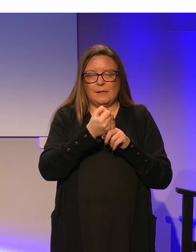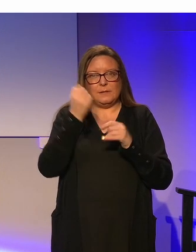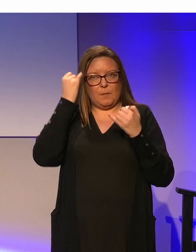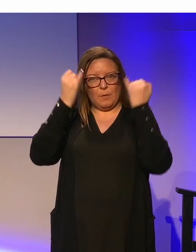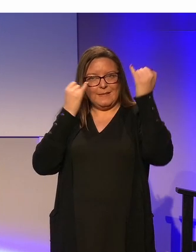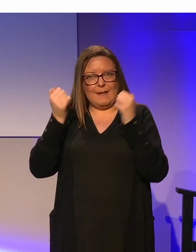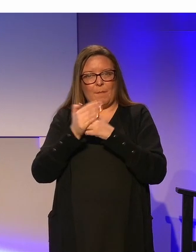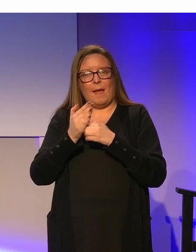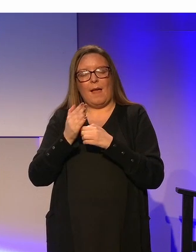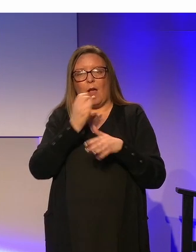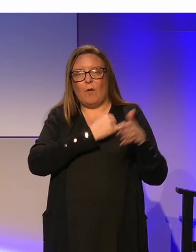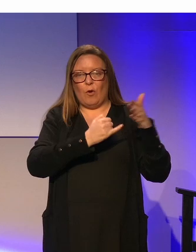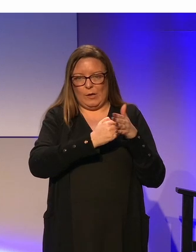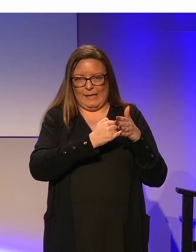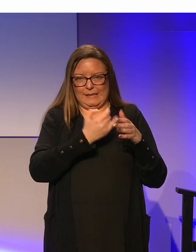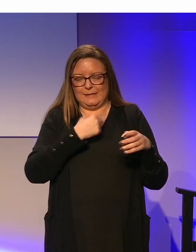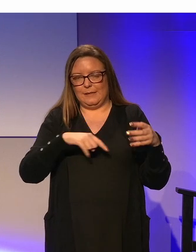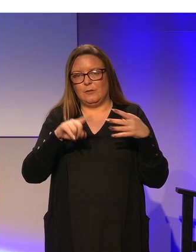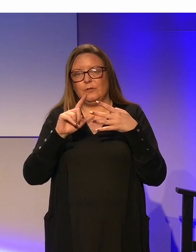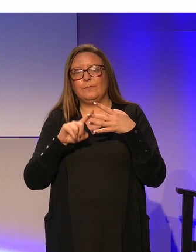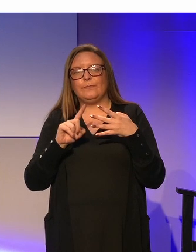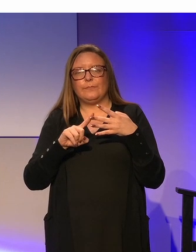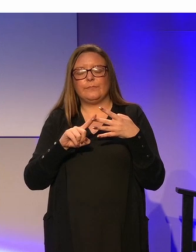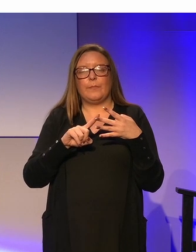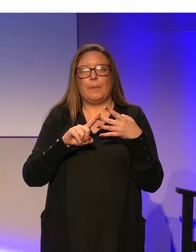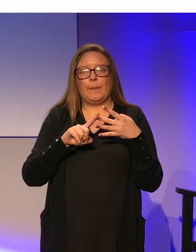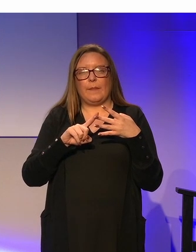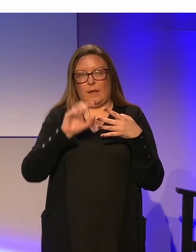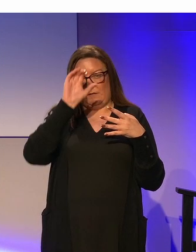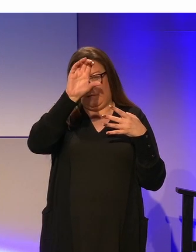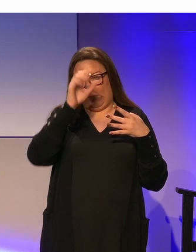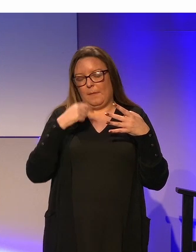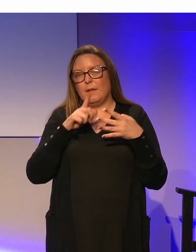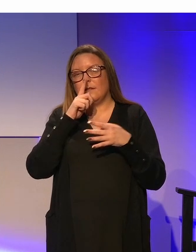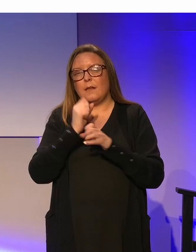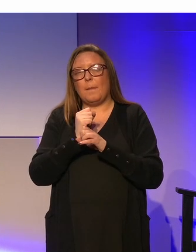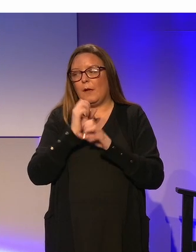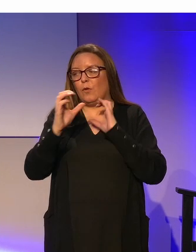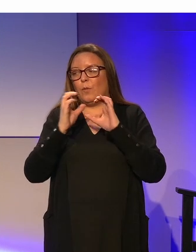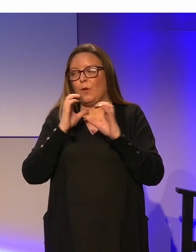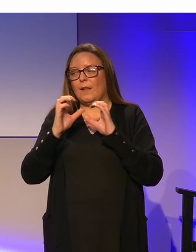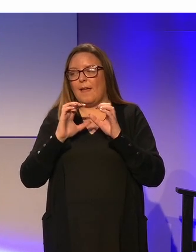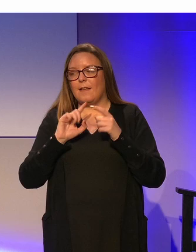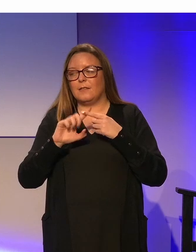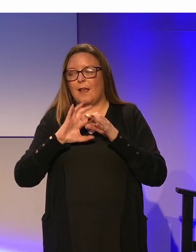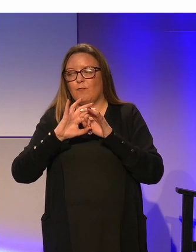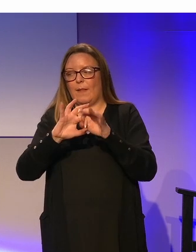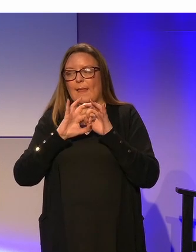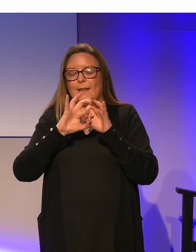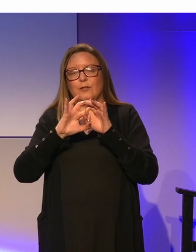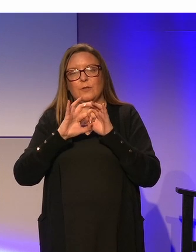by stakeholders. The second major theme across the top is communication and relationships